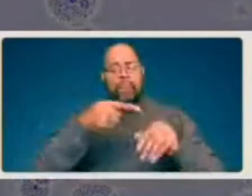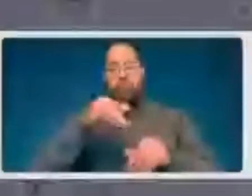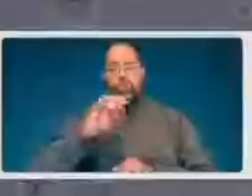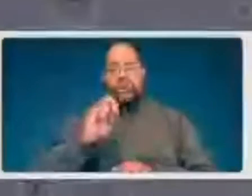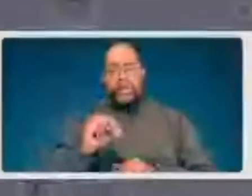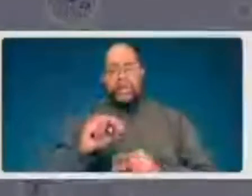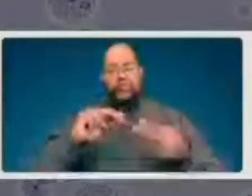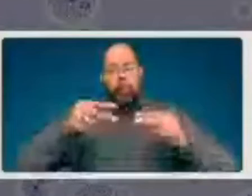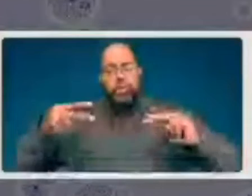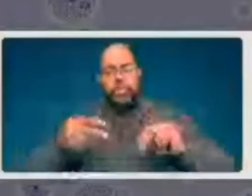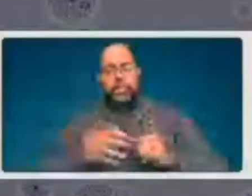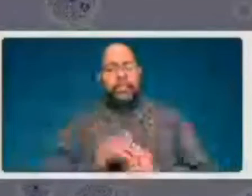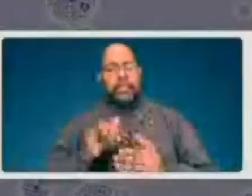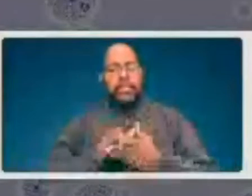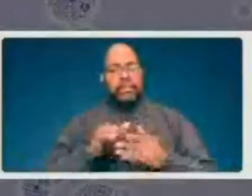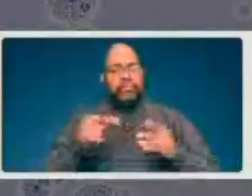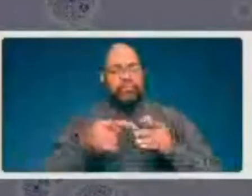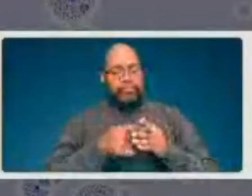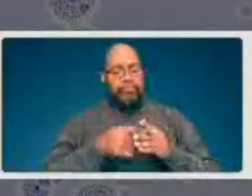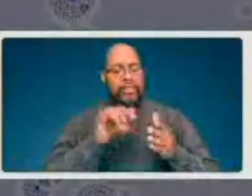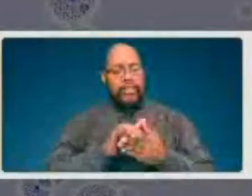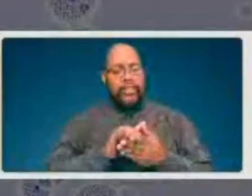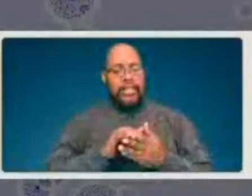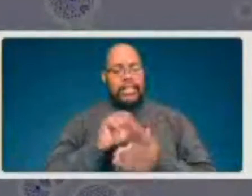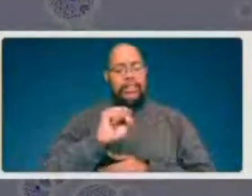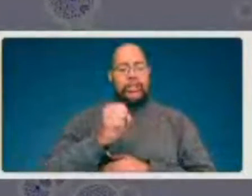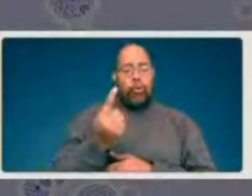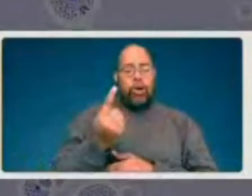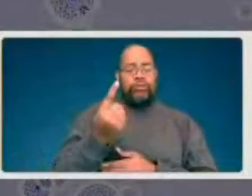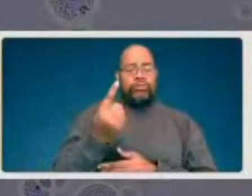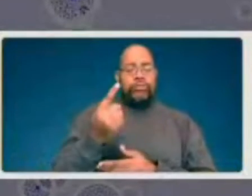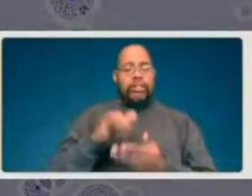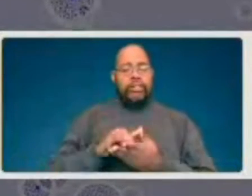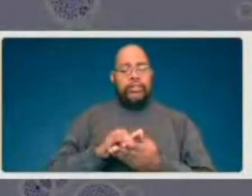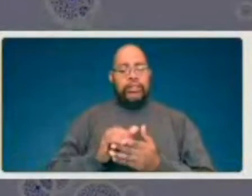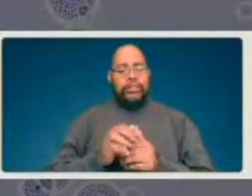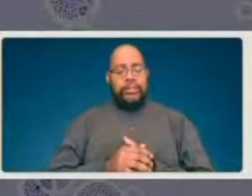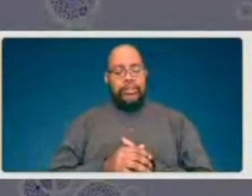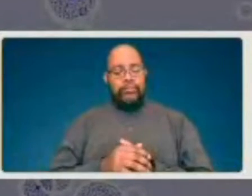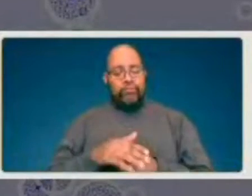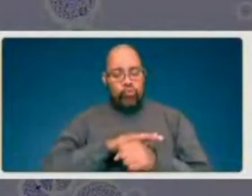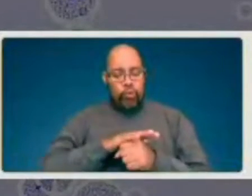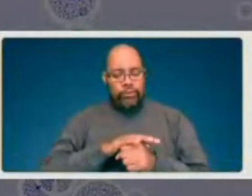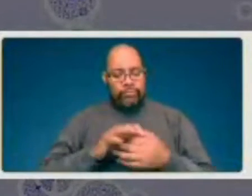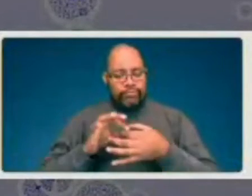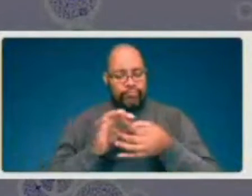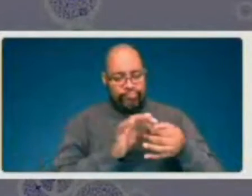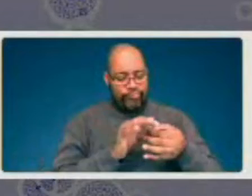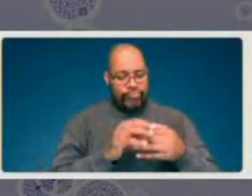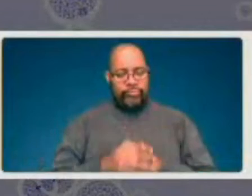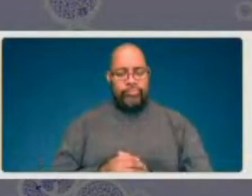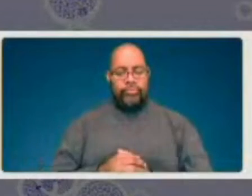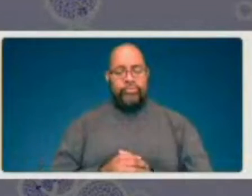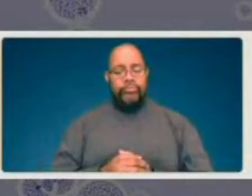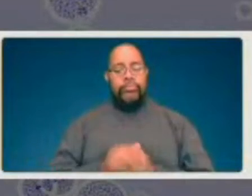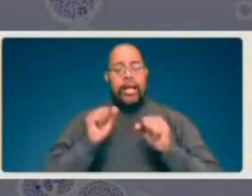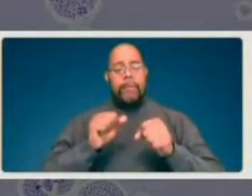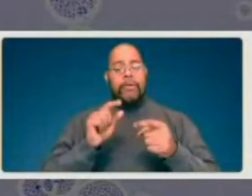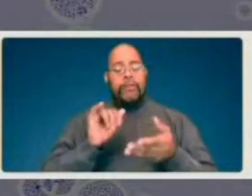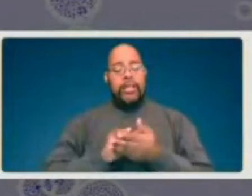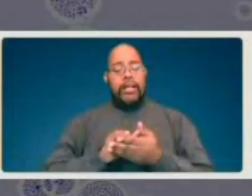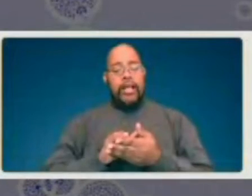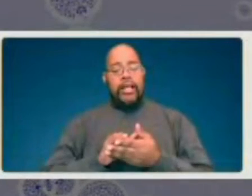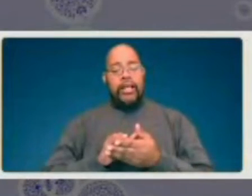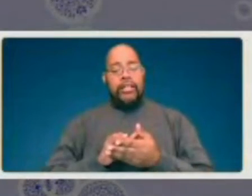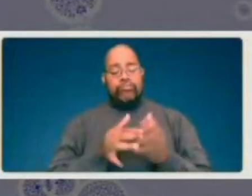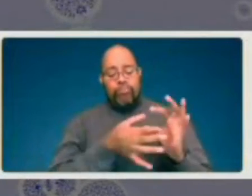this spike protein consists of the S2 region and then the S1, which consists of the N-terminal domain and the receptor binding domain, which enable it to bind